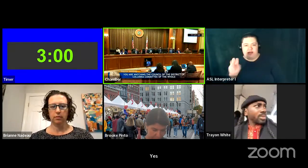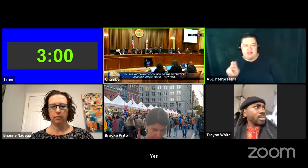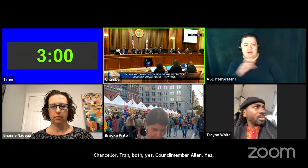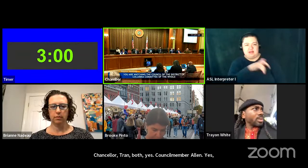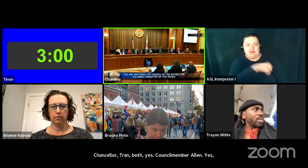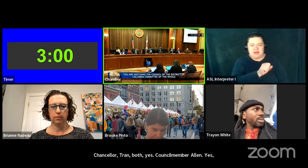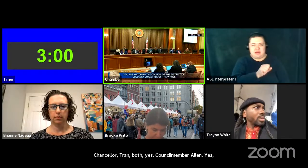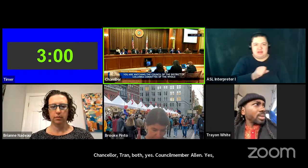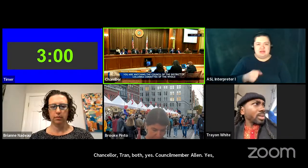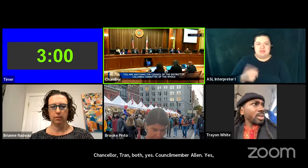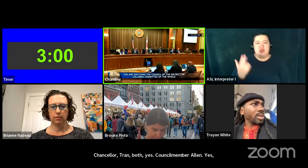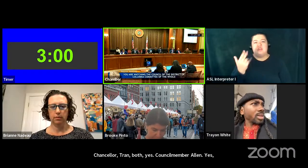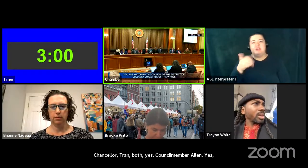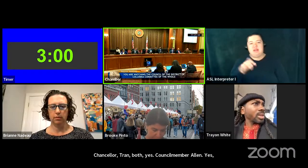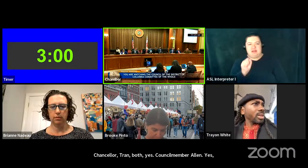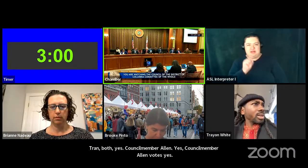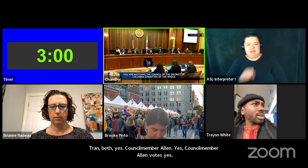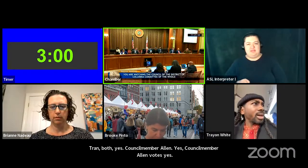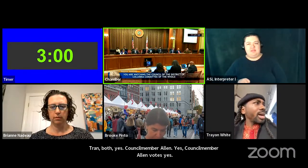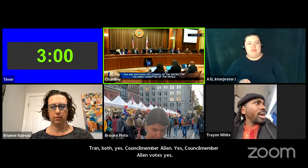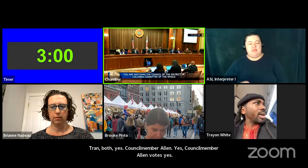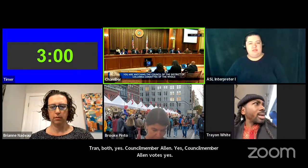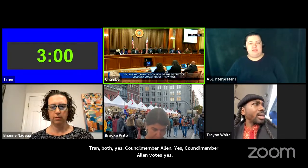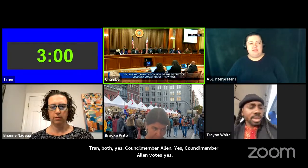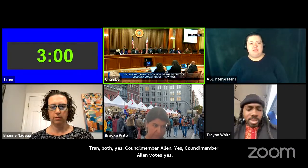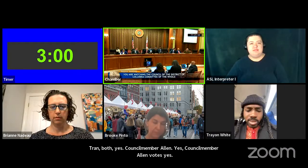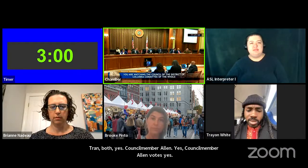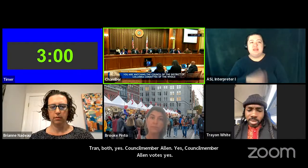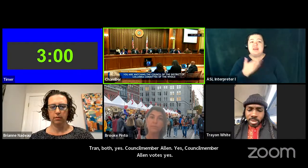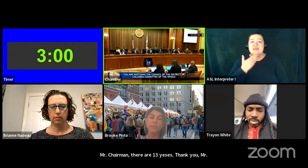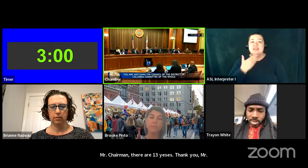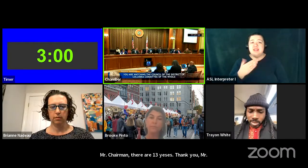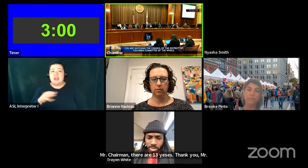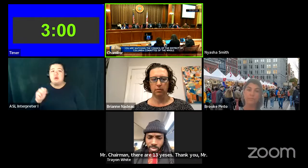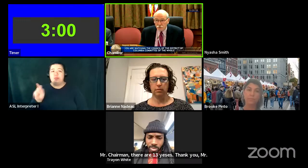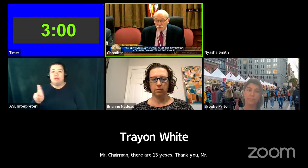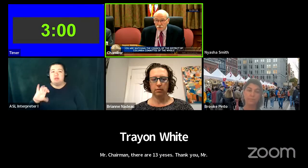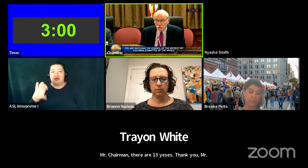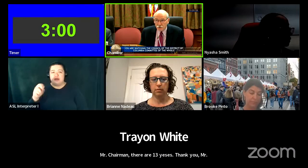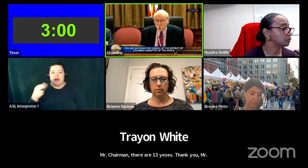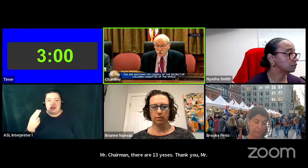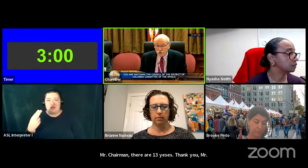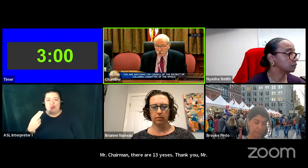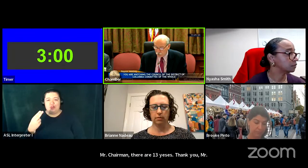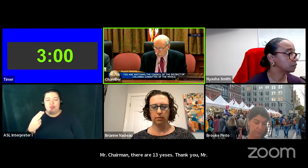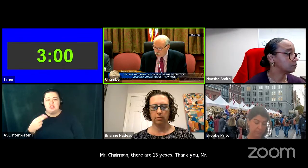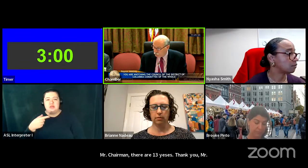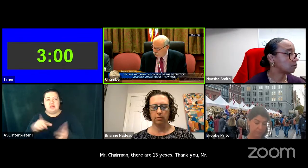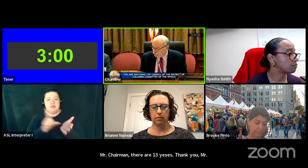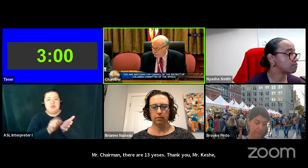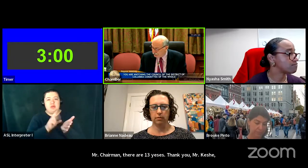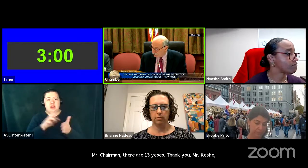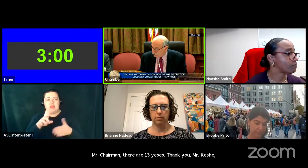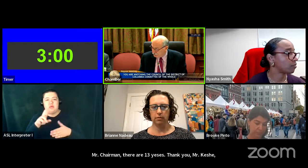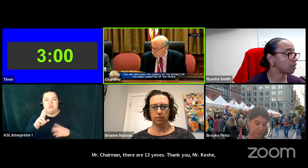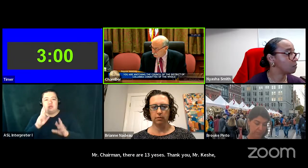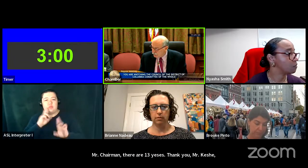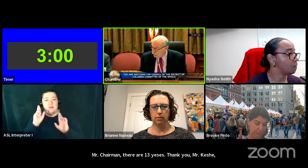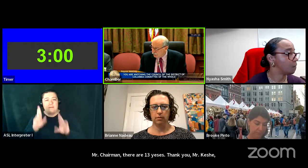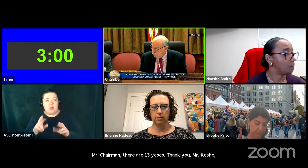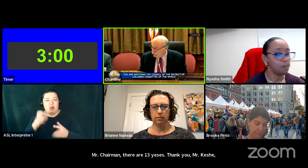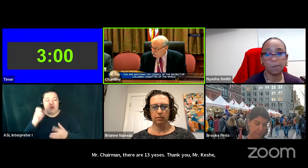Mr. Chairman, there are 13 yeses. Thank you, Mr. Cash. The print and report are approved